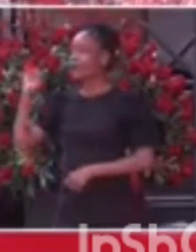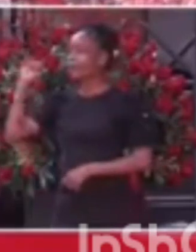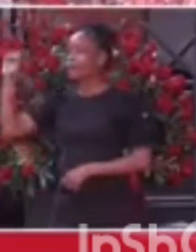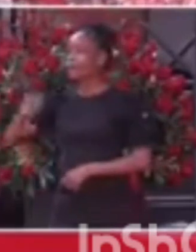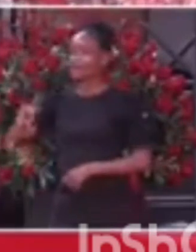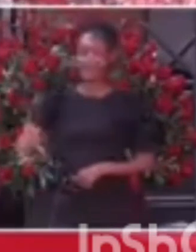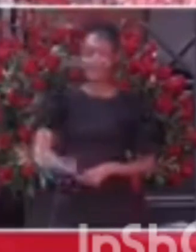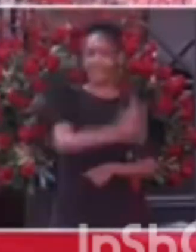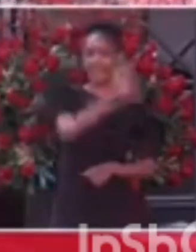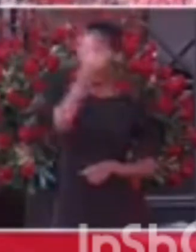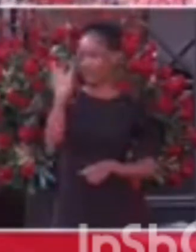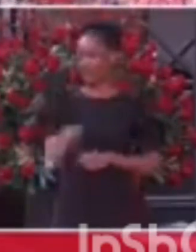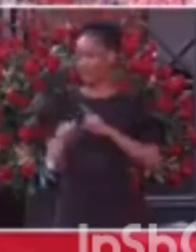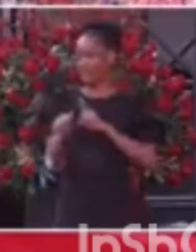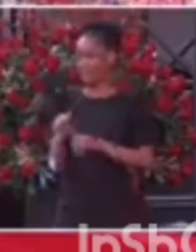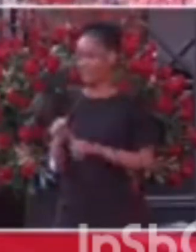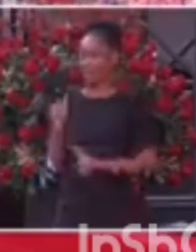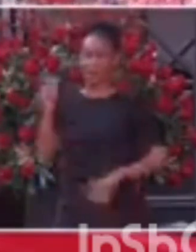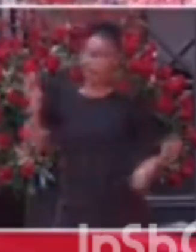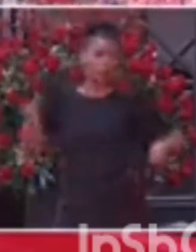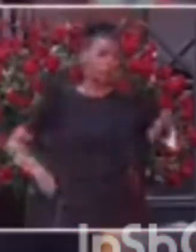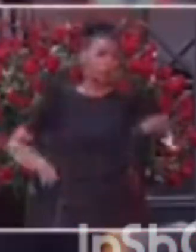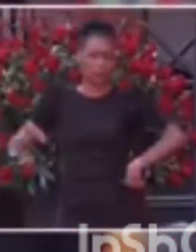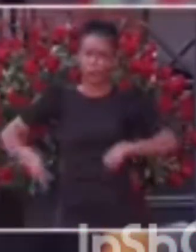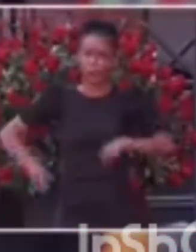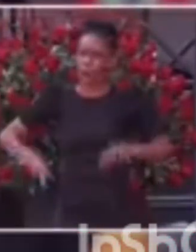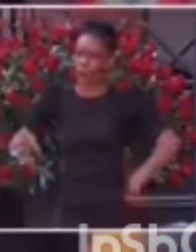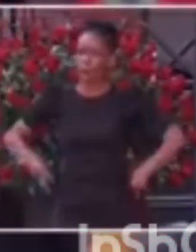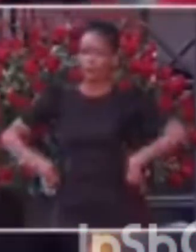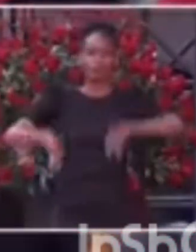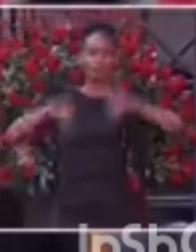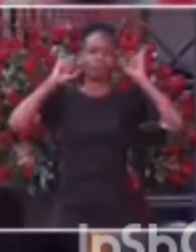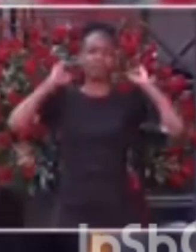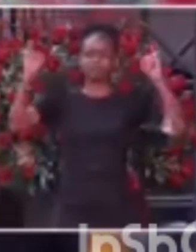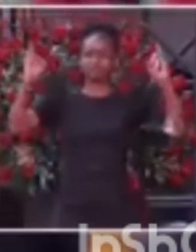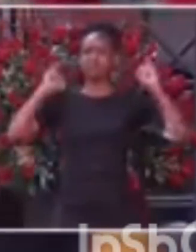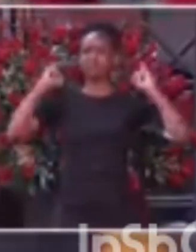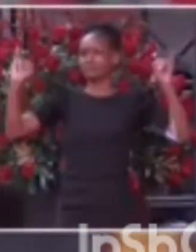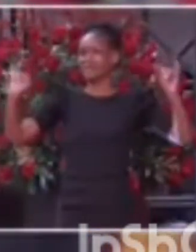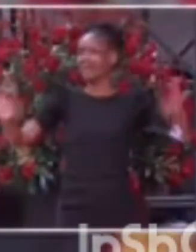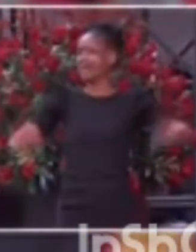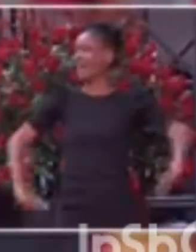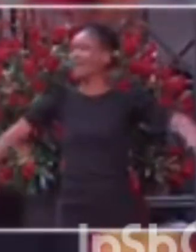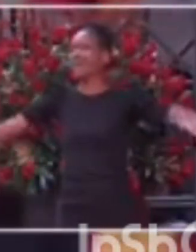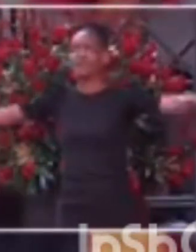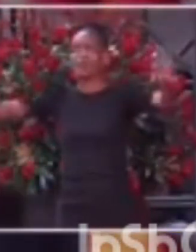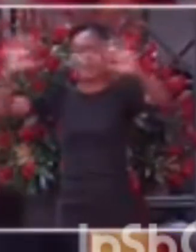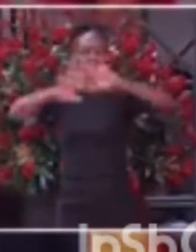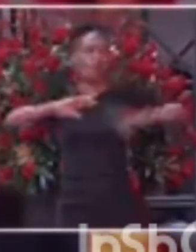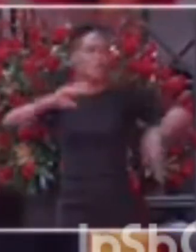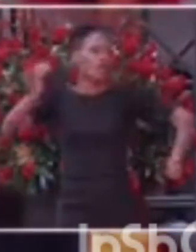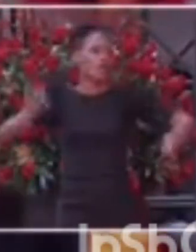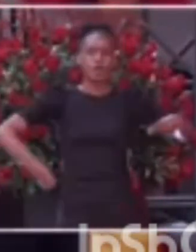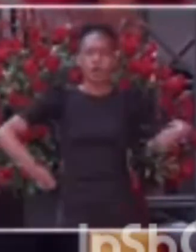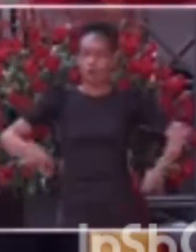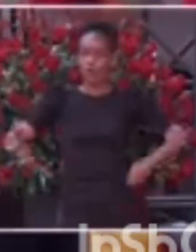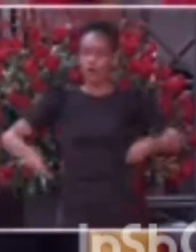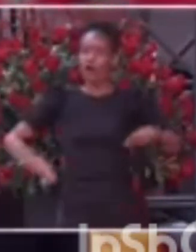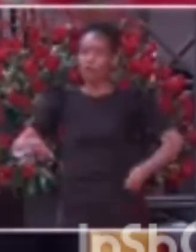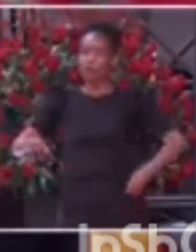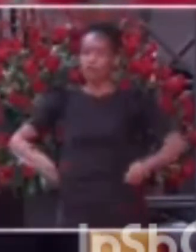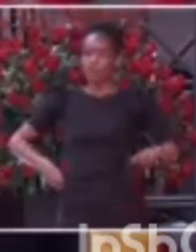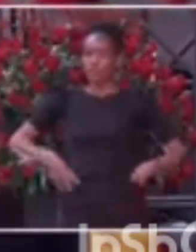body sitting on corruption. There is corruption everywhere. That's why in the police,